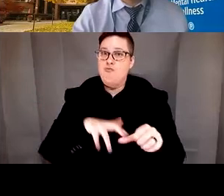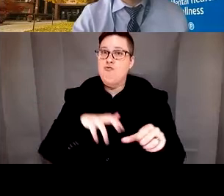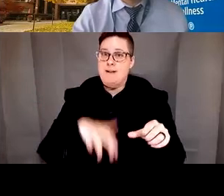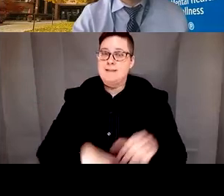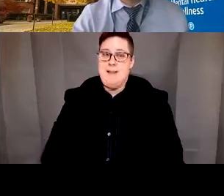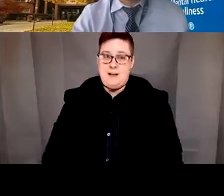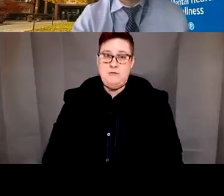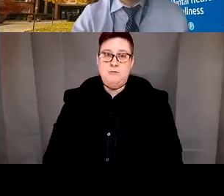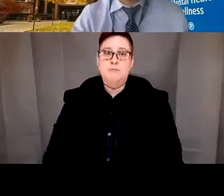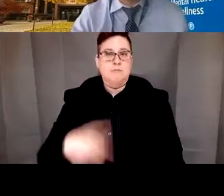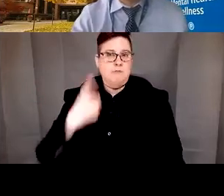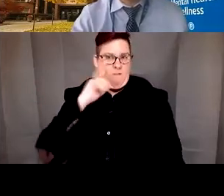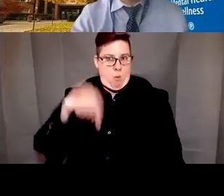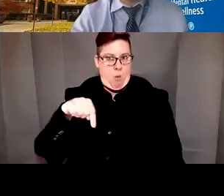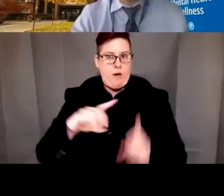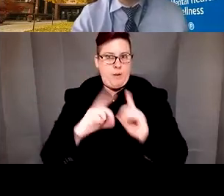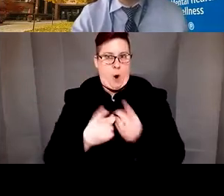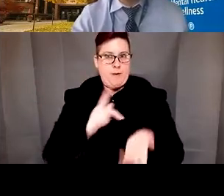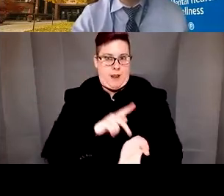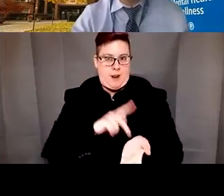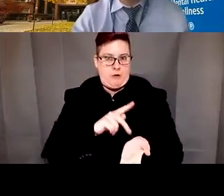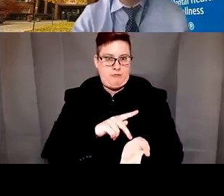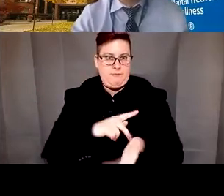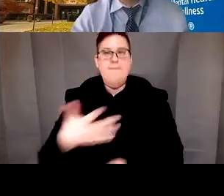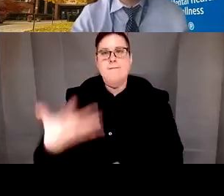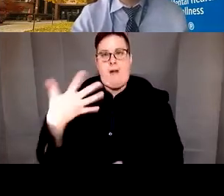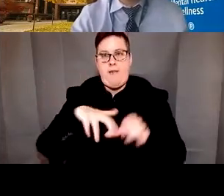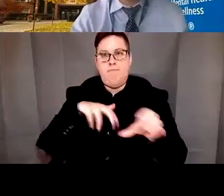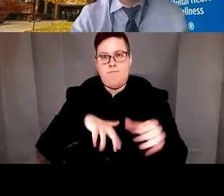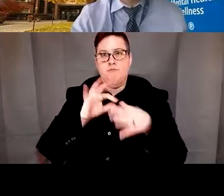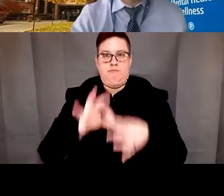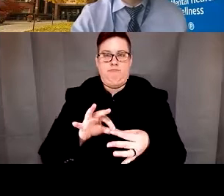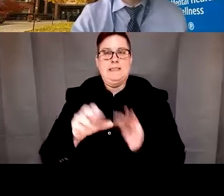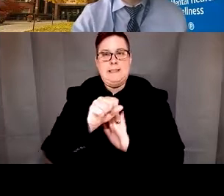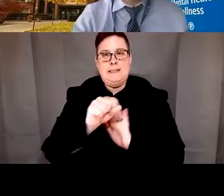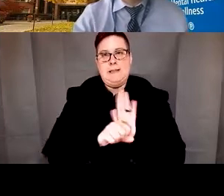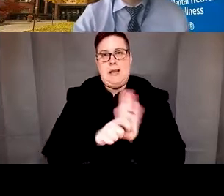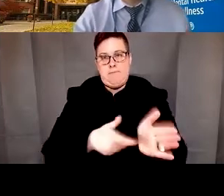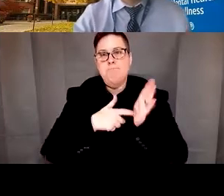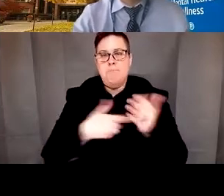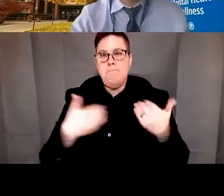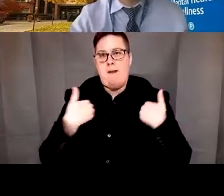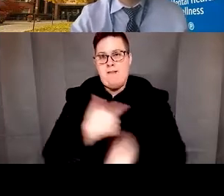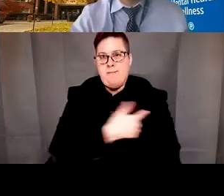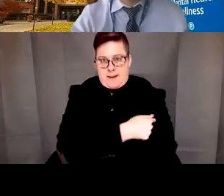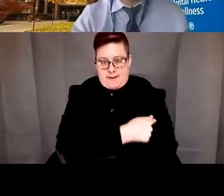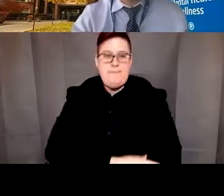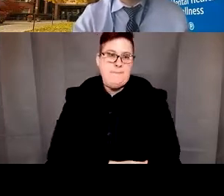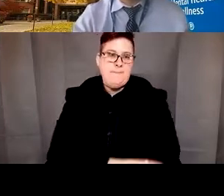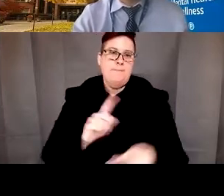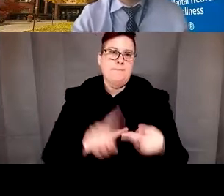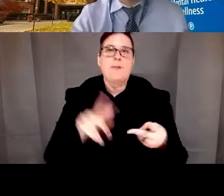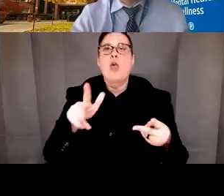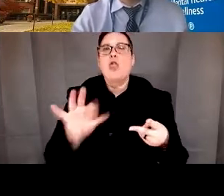for Department of Psychiatry related to this state vaccine mandate, and 39